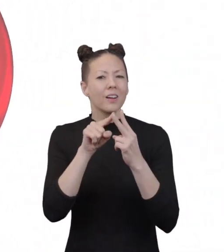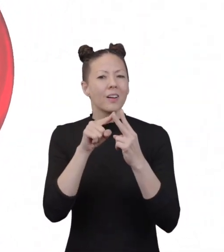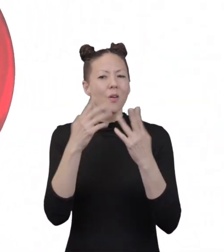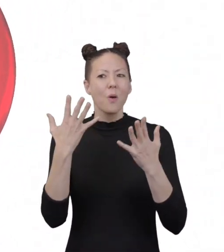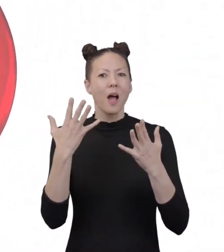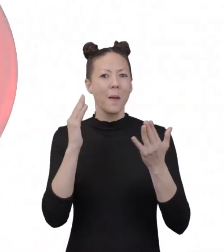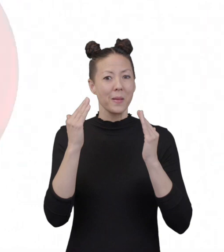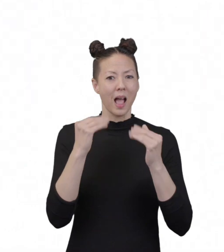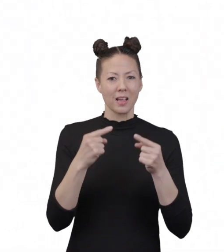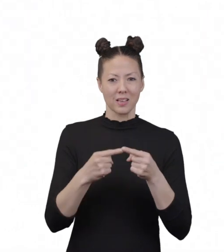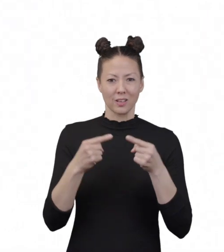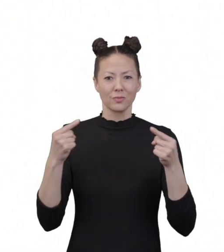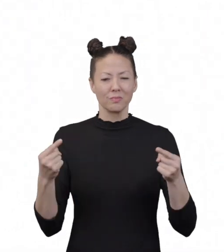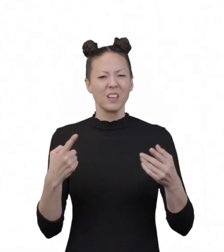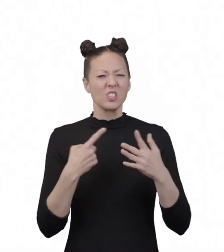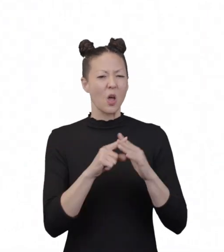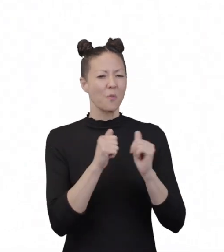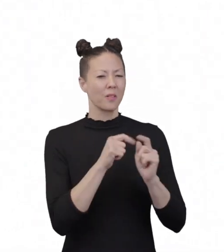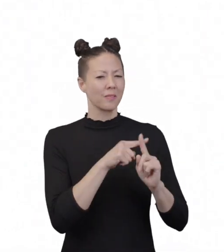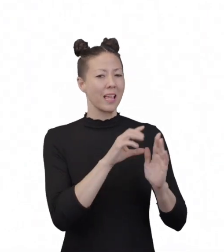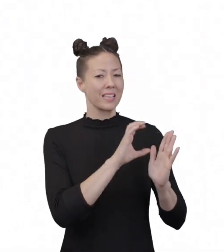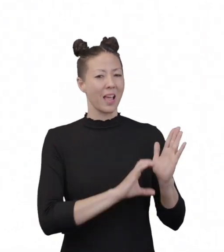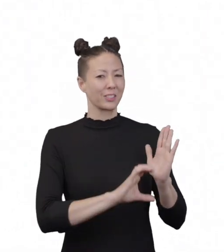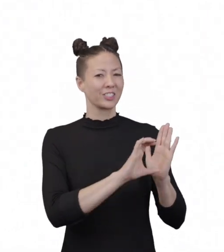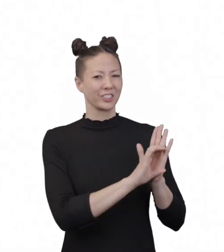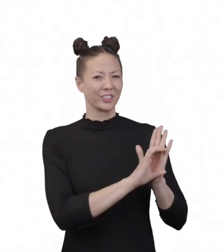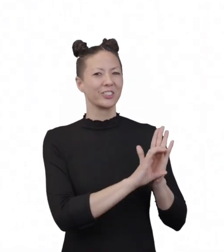stories? Let's start with the characters.